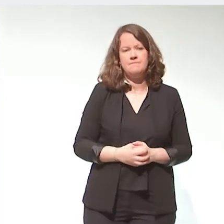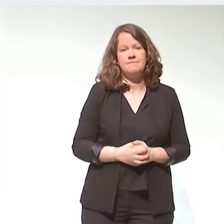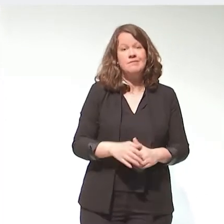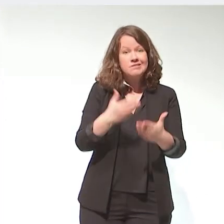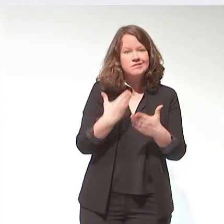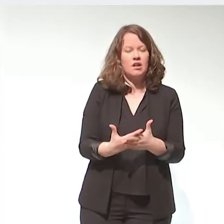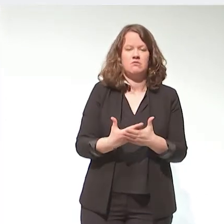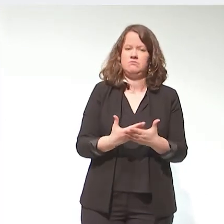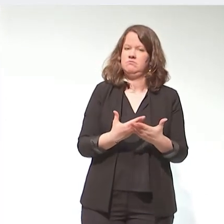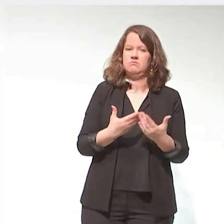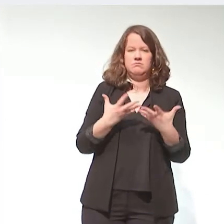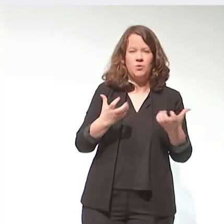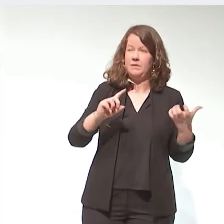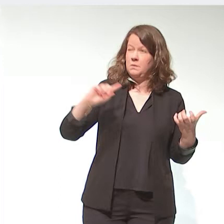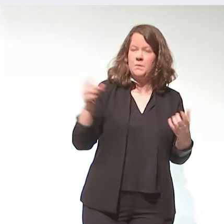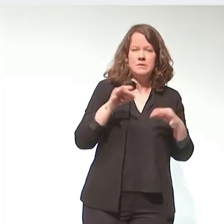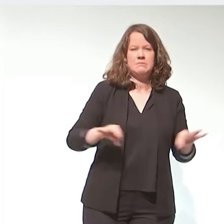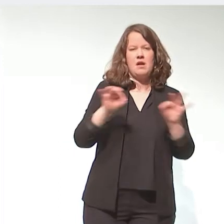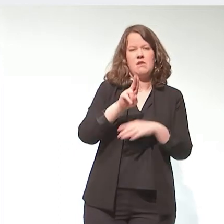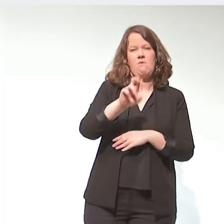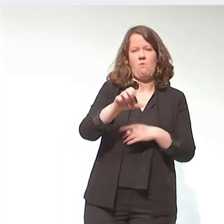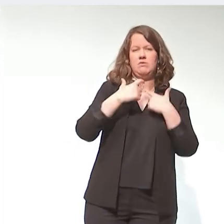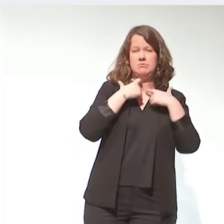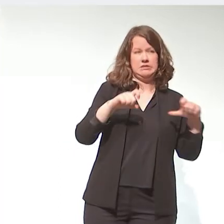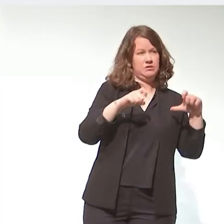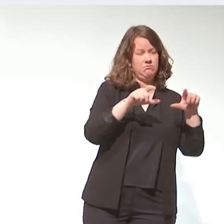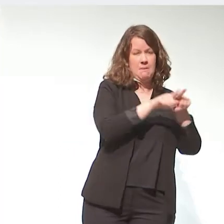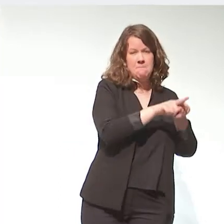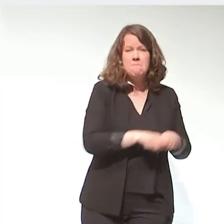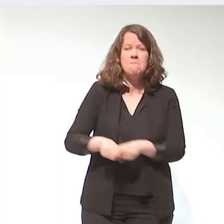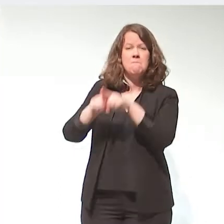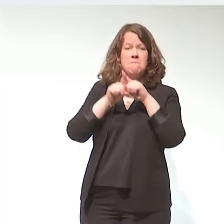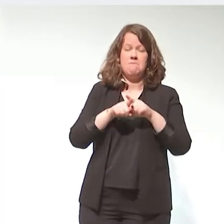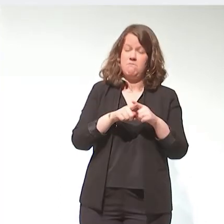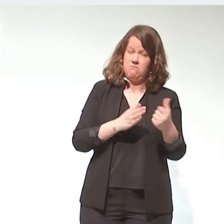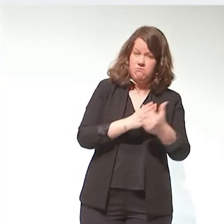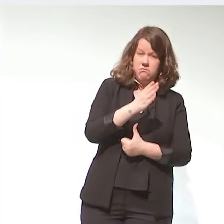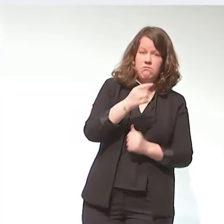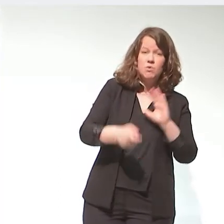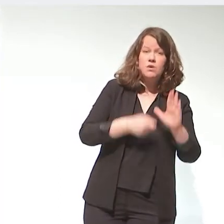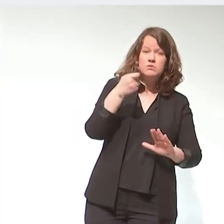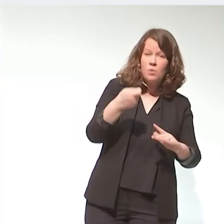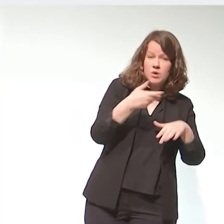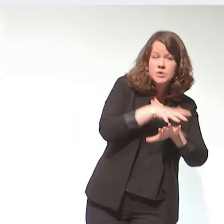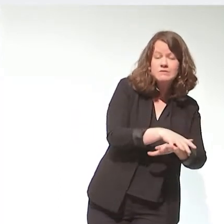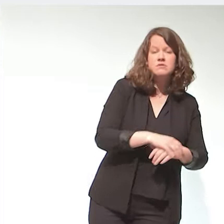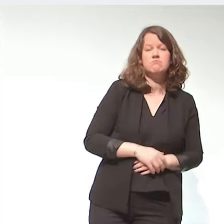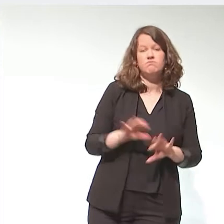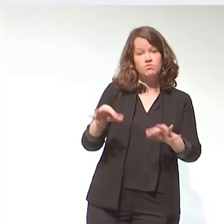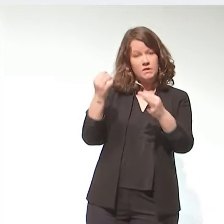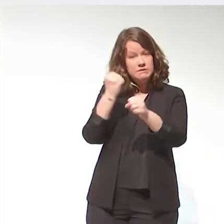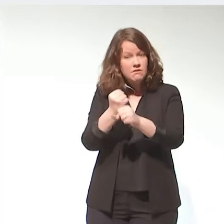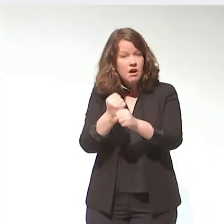of mobility and accessibility must be present in all discussions, for example,